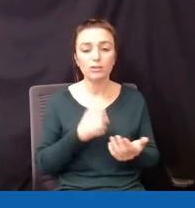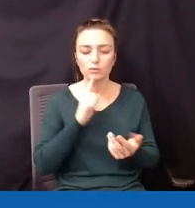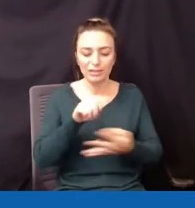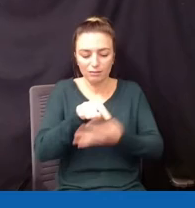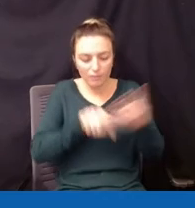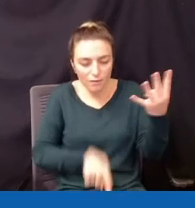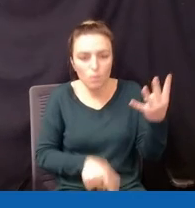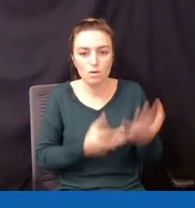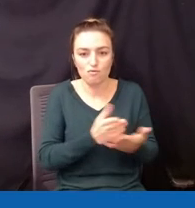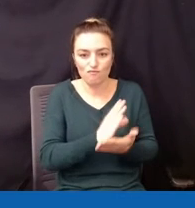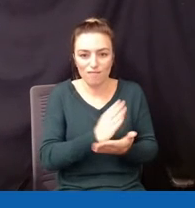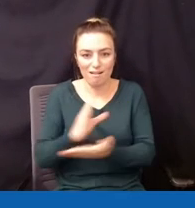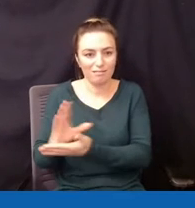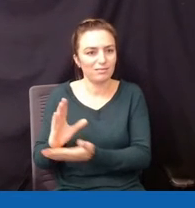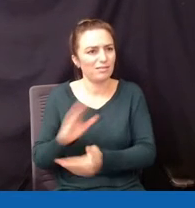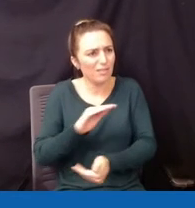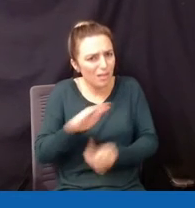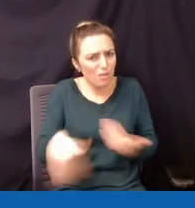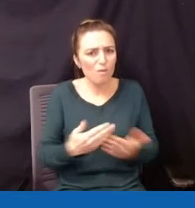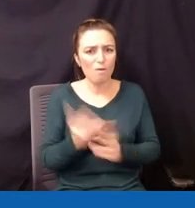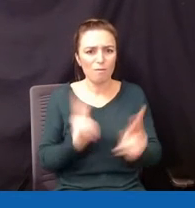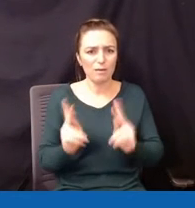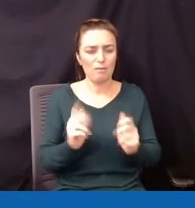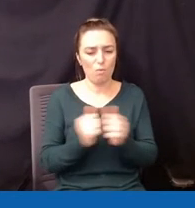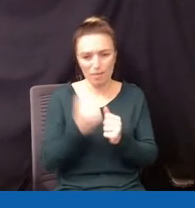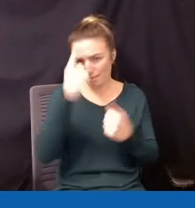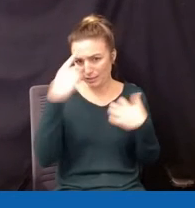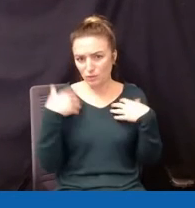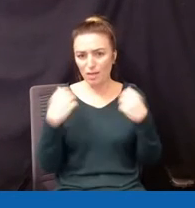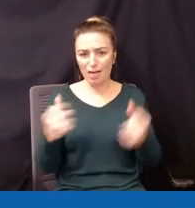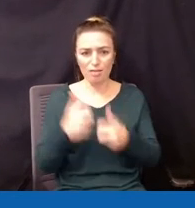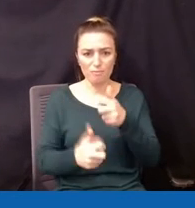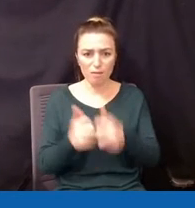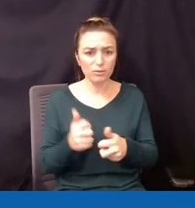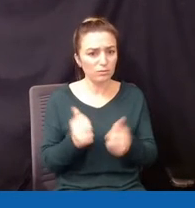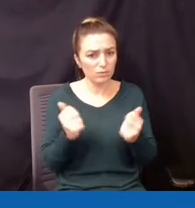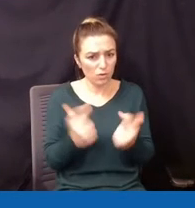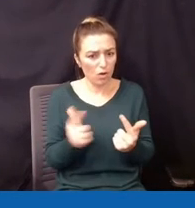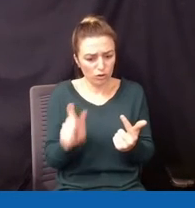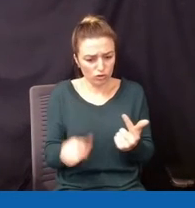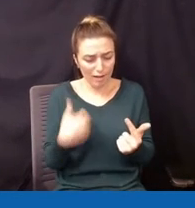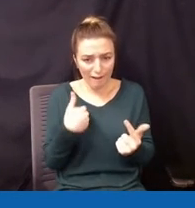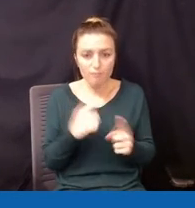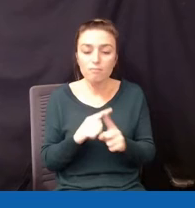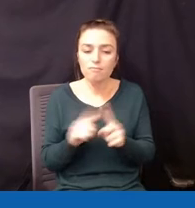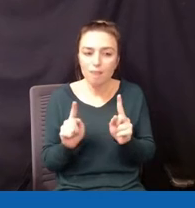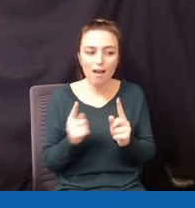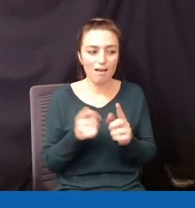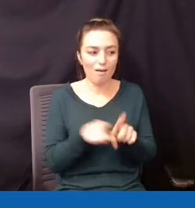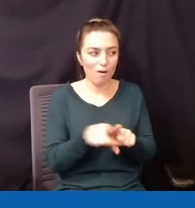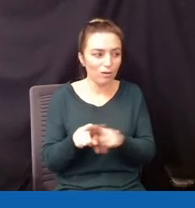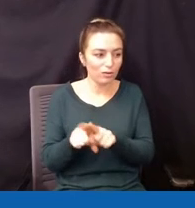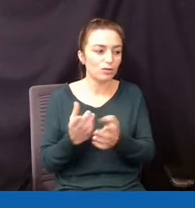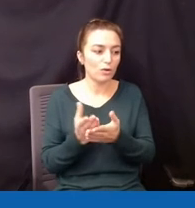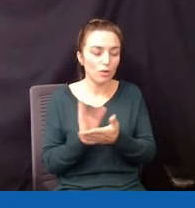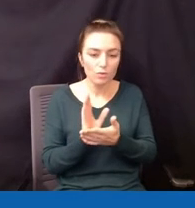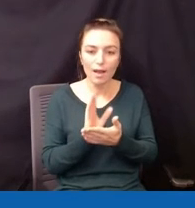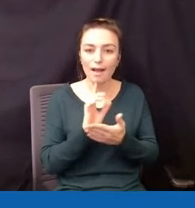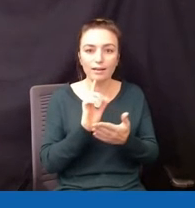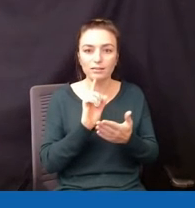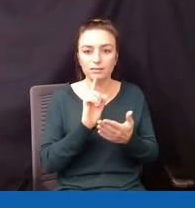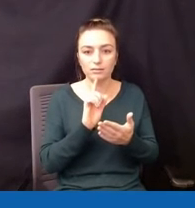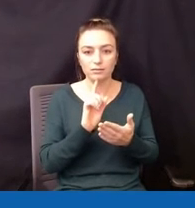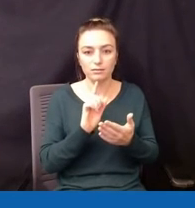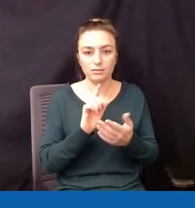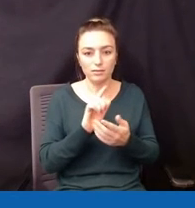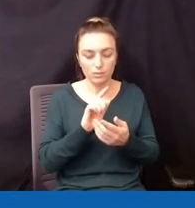think everyone with mental health problems is entitled to, but that these rights are inequitably experienced by the very groups I mentioned earlier. I do